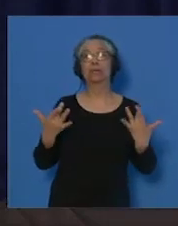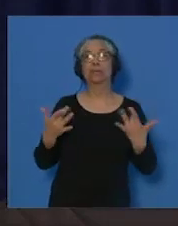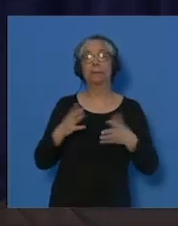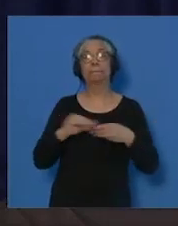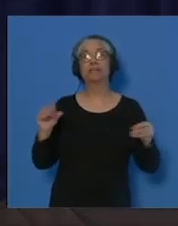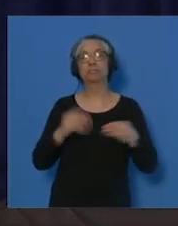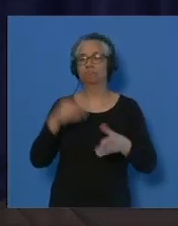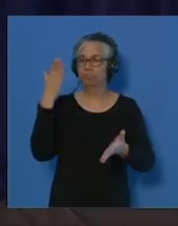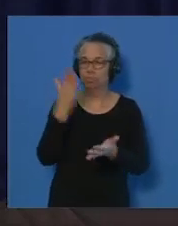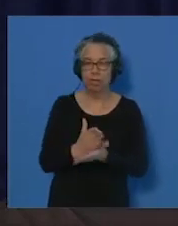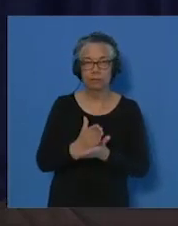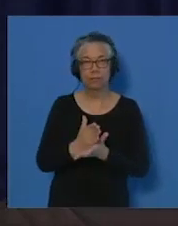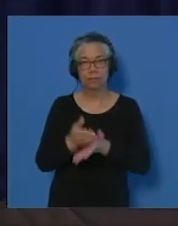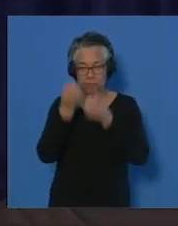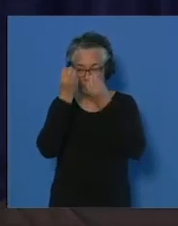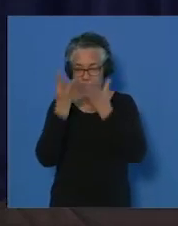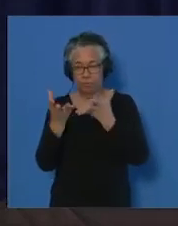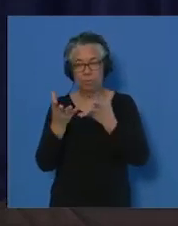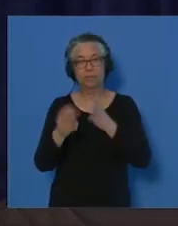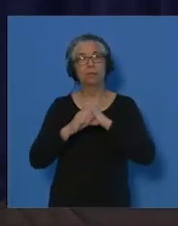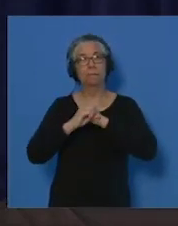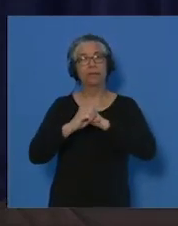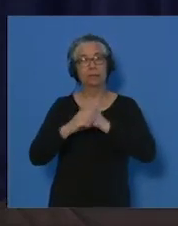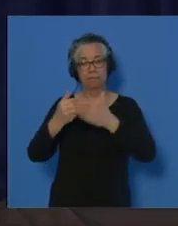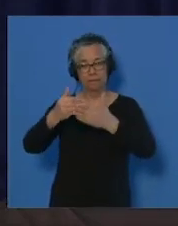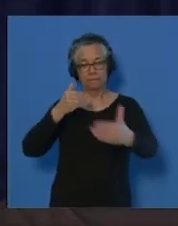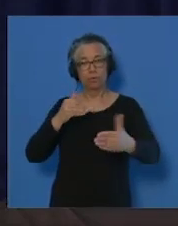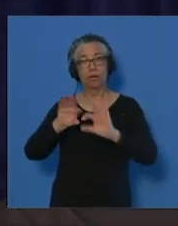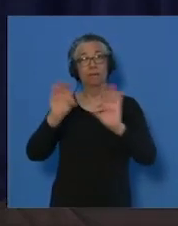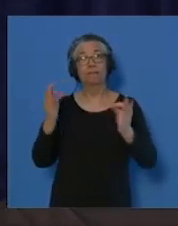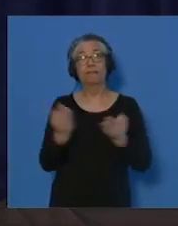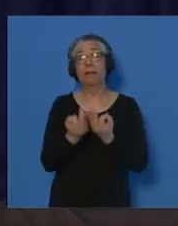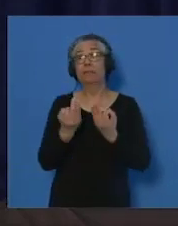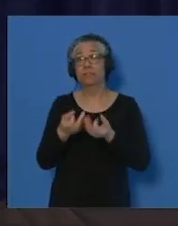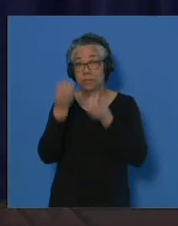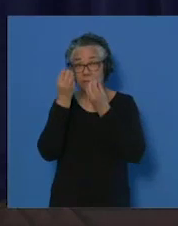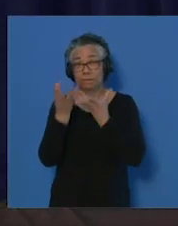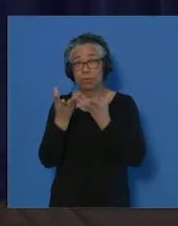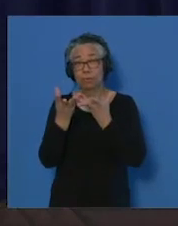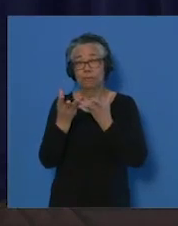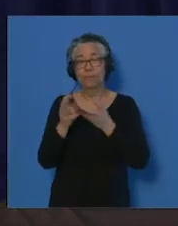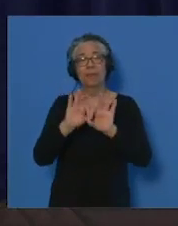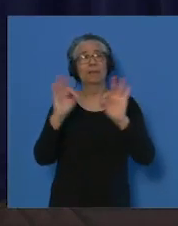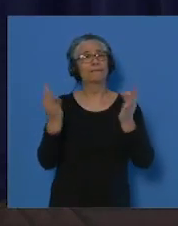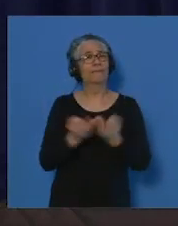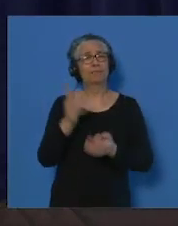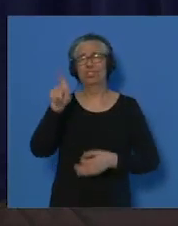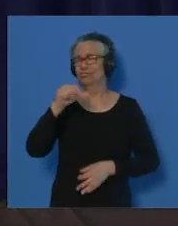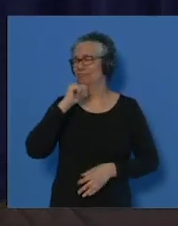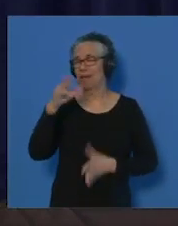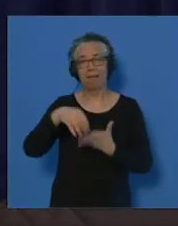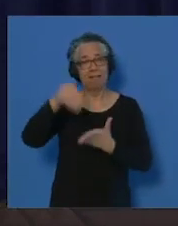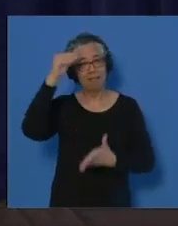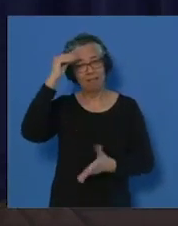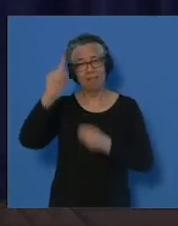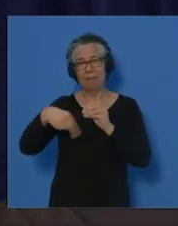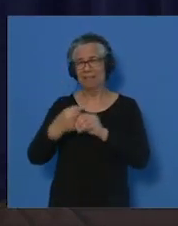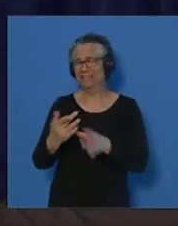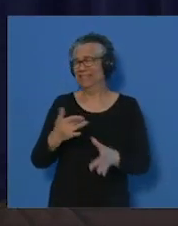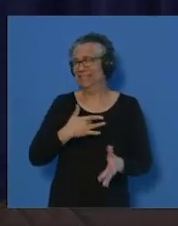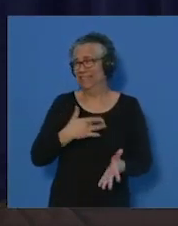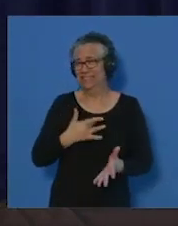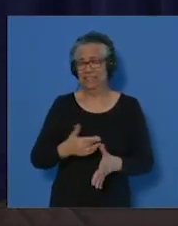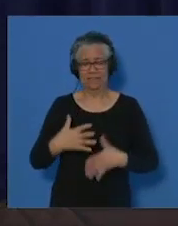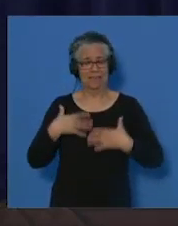giving this information to the media prior to families being notified. Families should not learn about sensitive